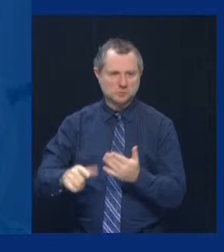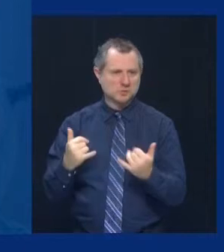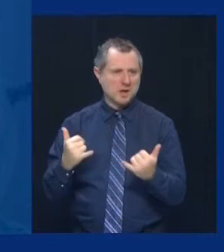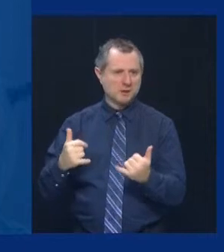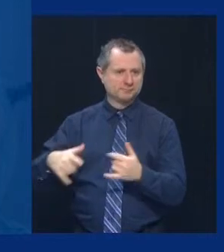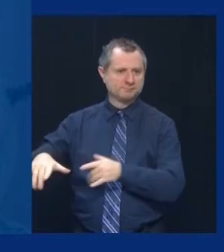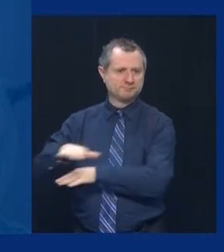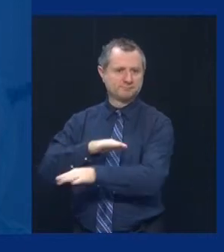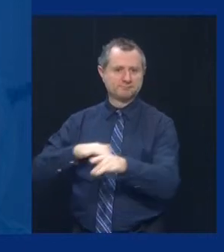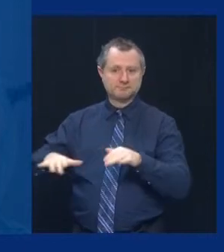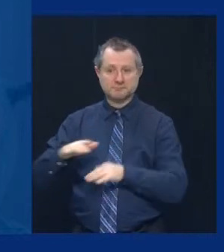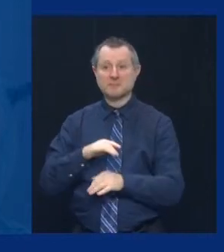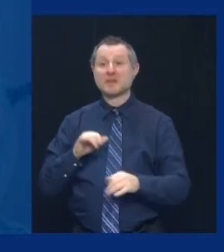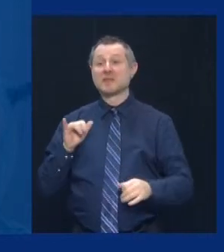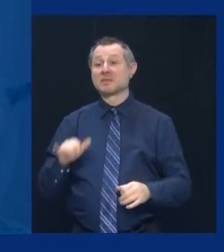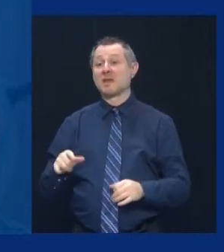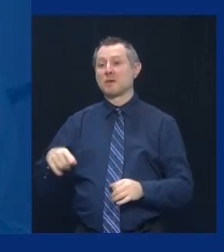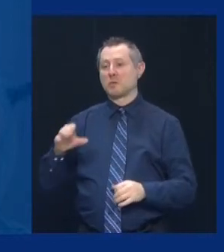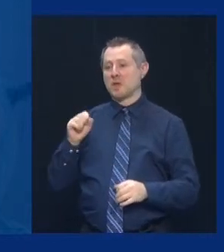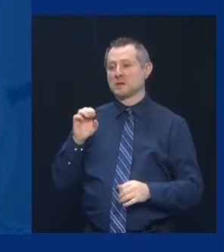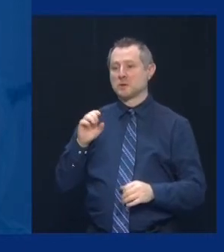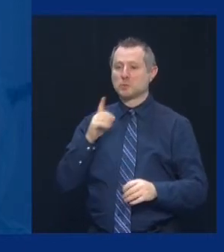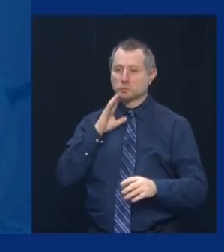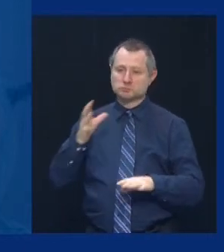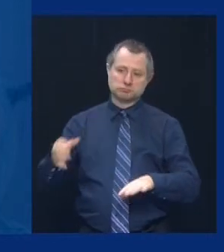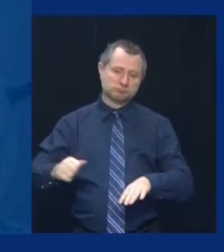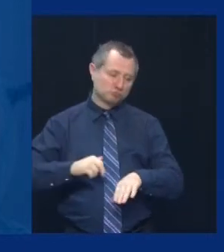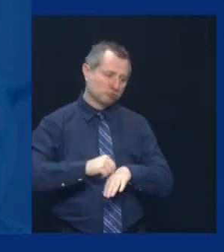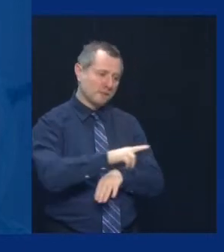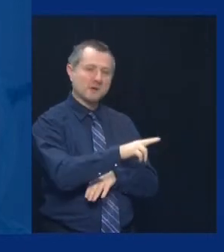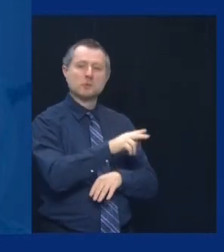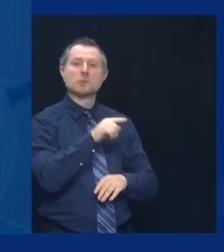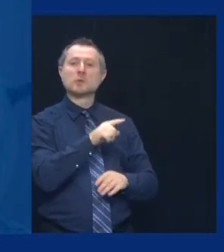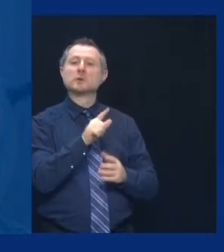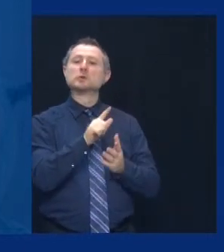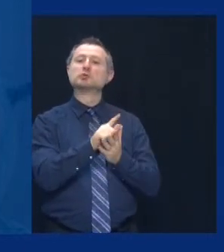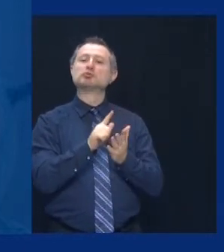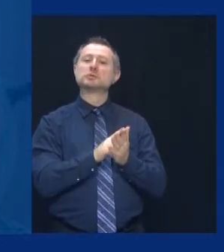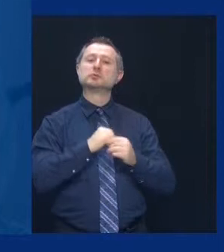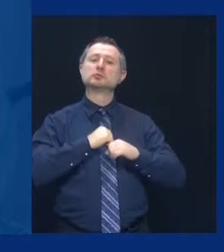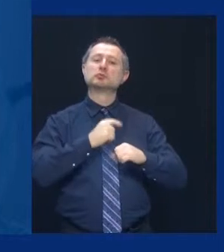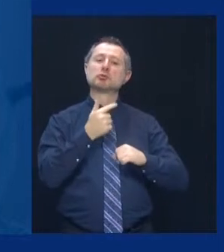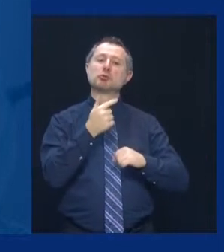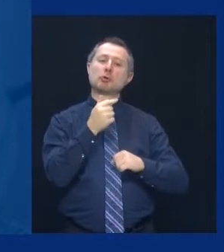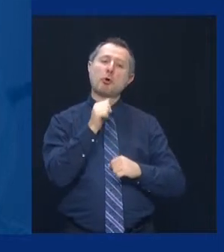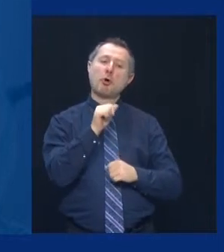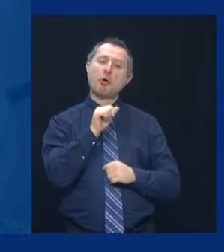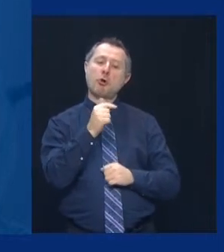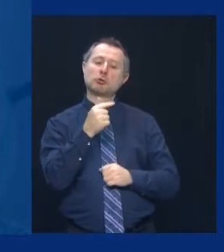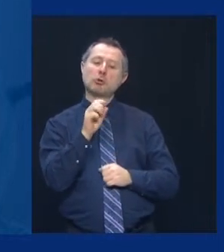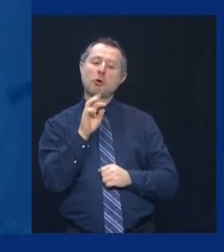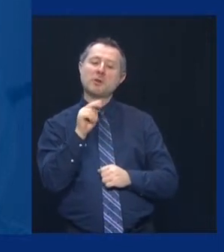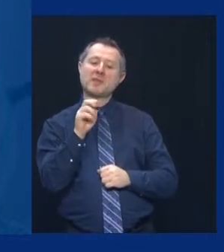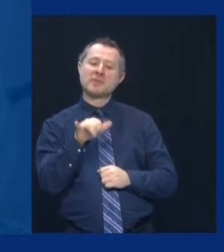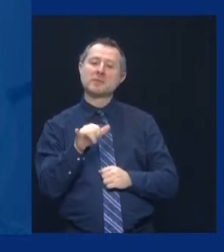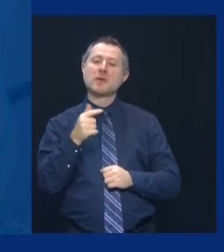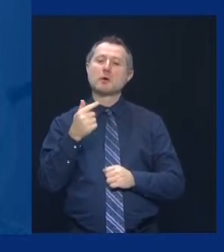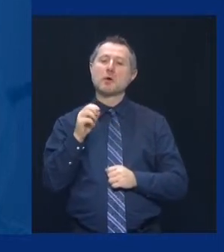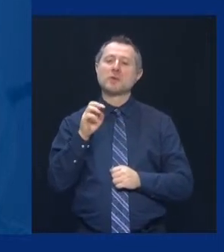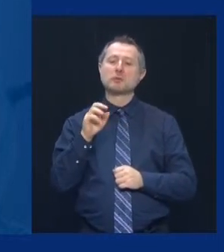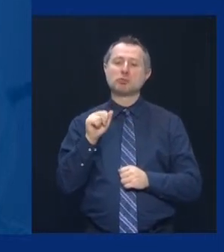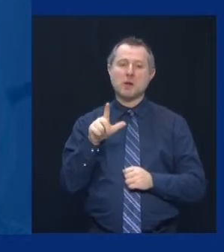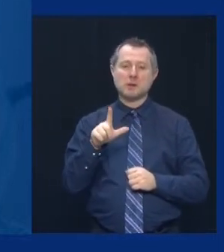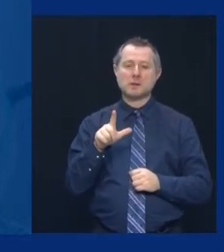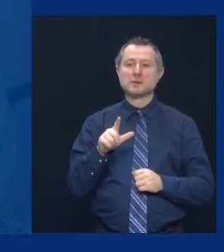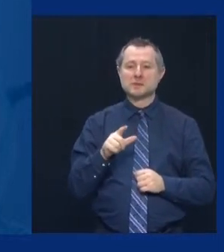to refer that case to the Attorney General's office, Attorney General Letitia James, and